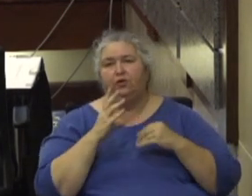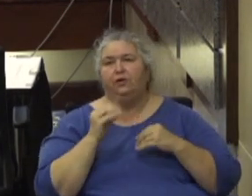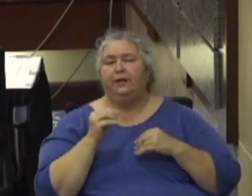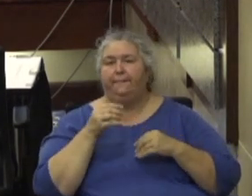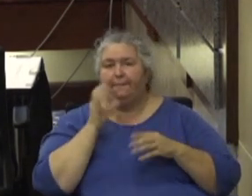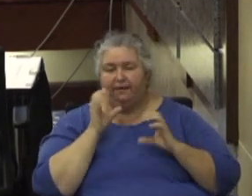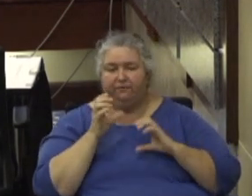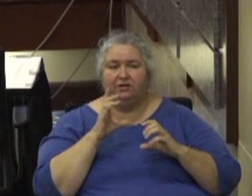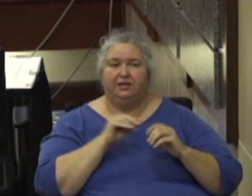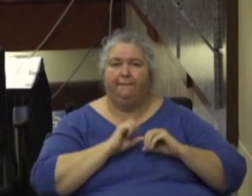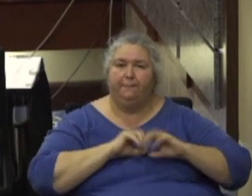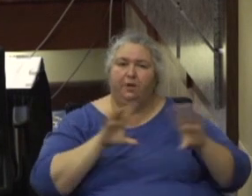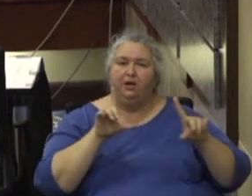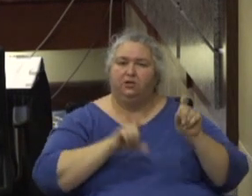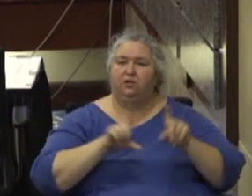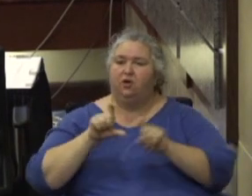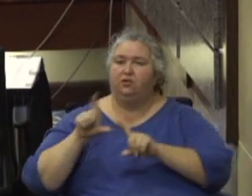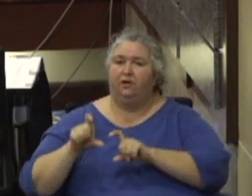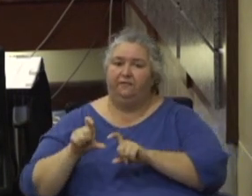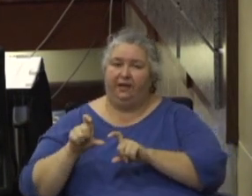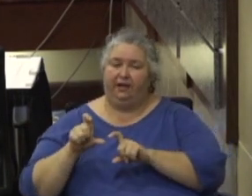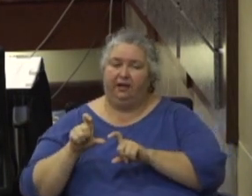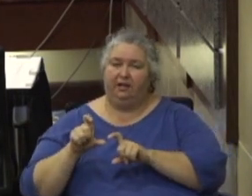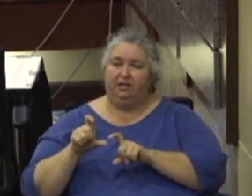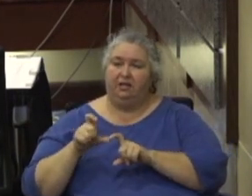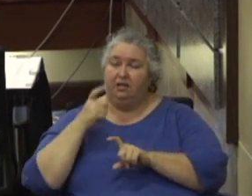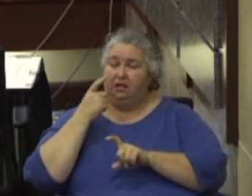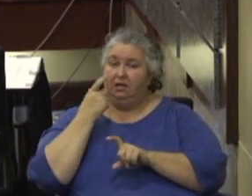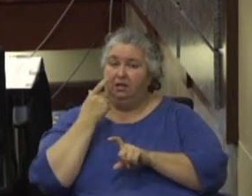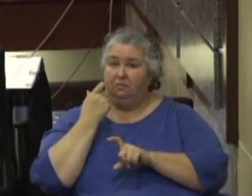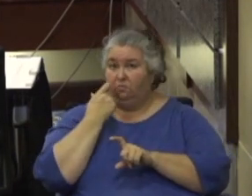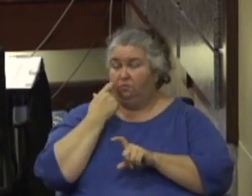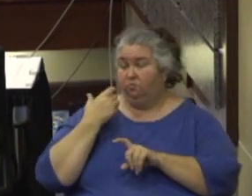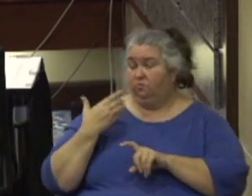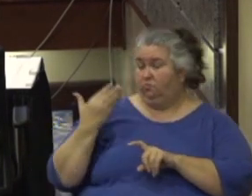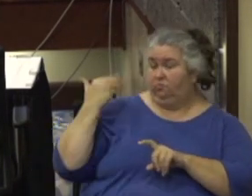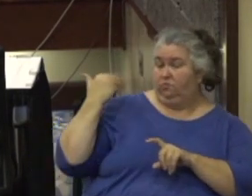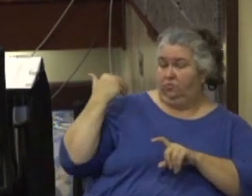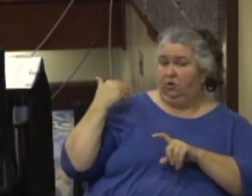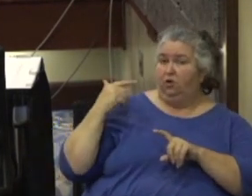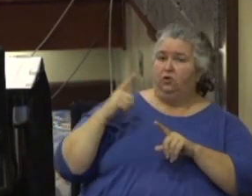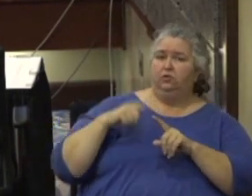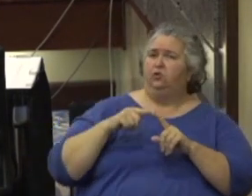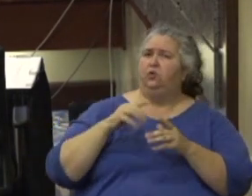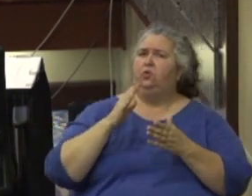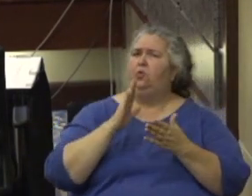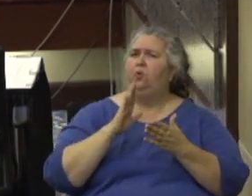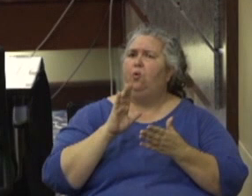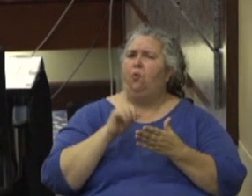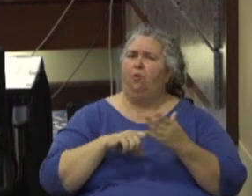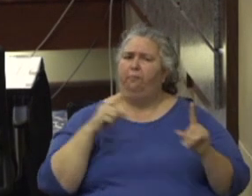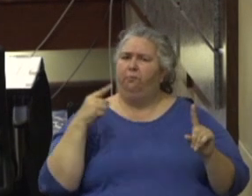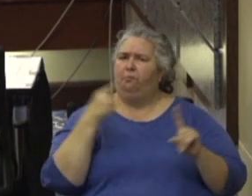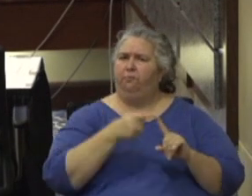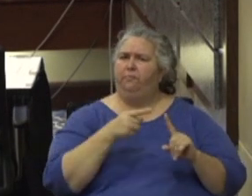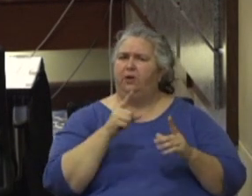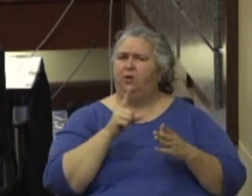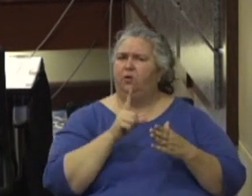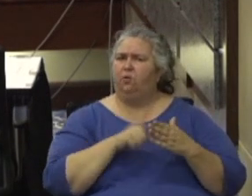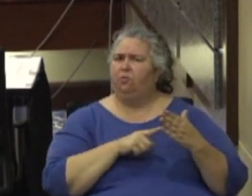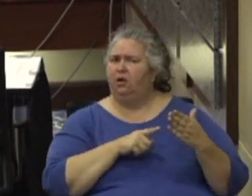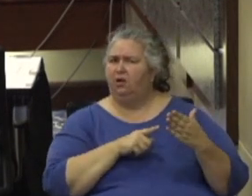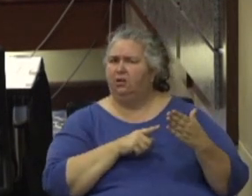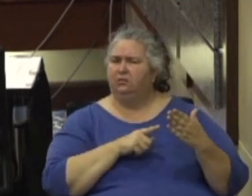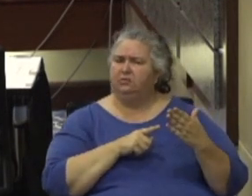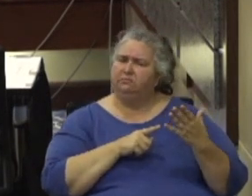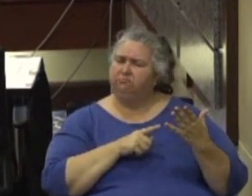very early on to really hear from the businesses as to what their pain points were and what kind of solutions they were